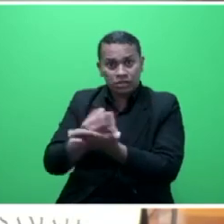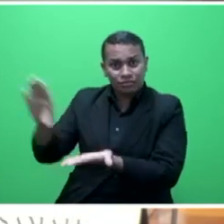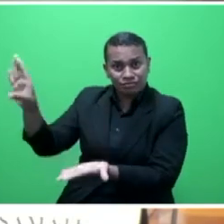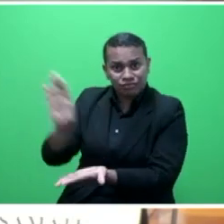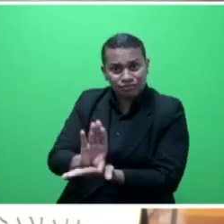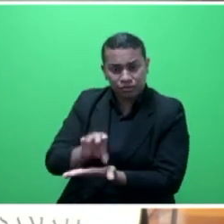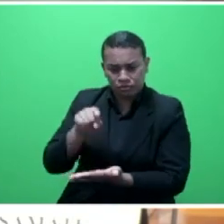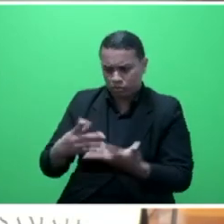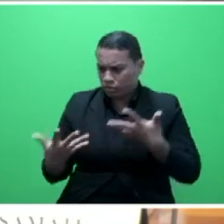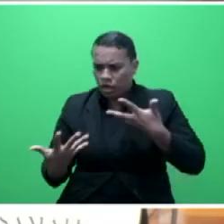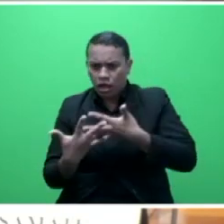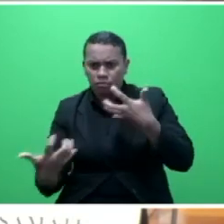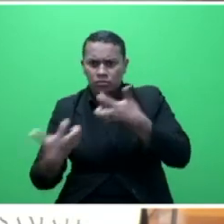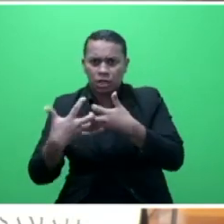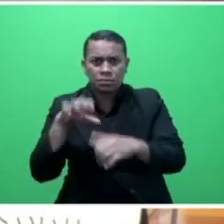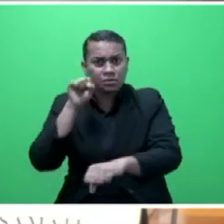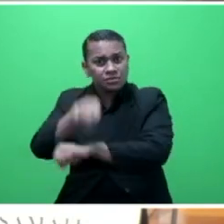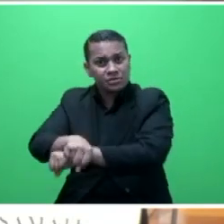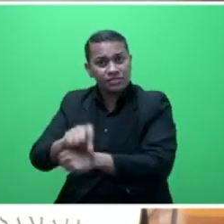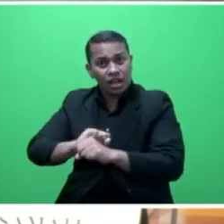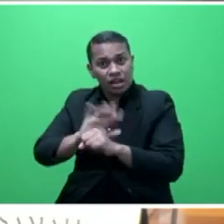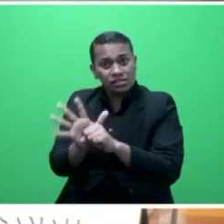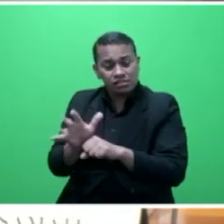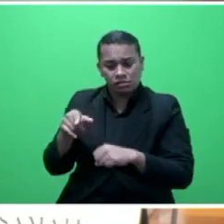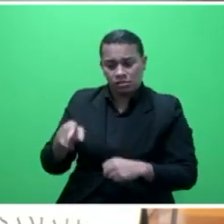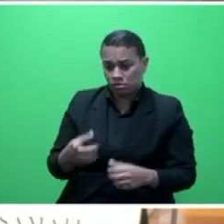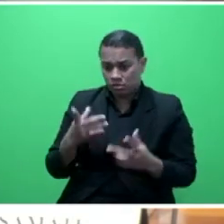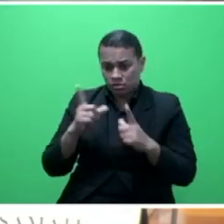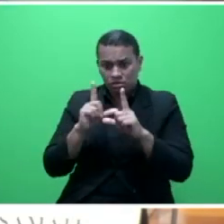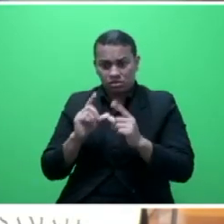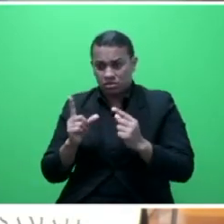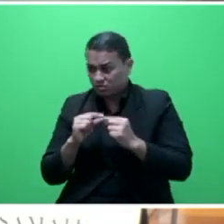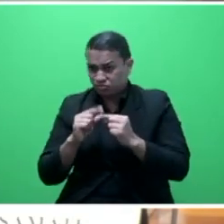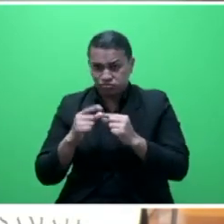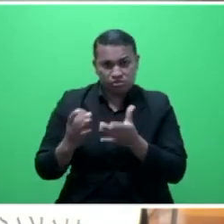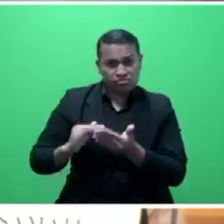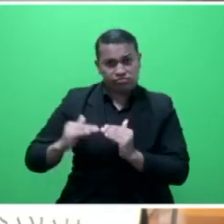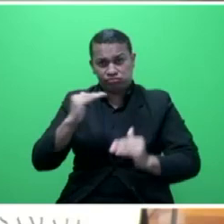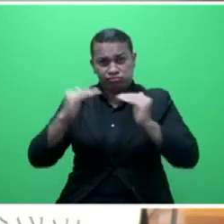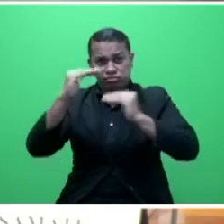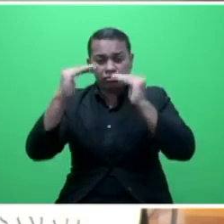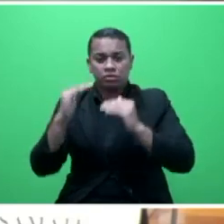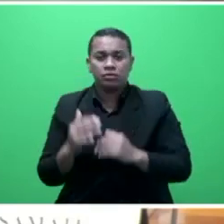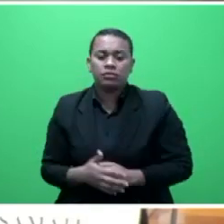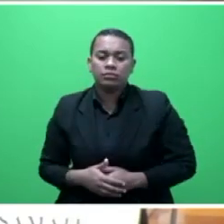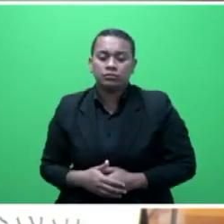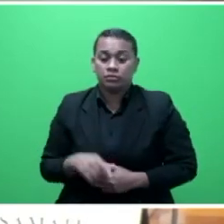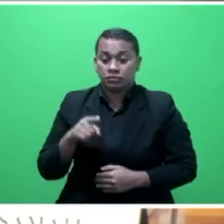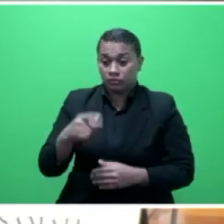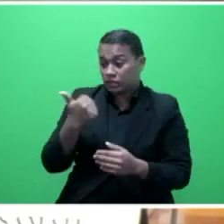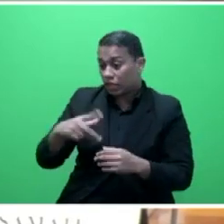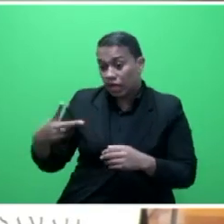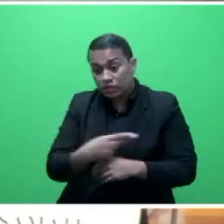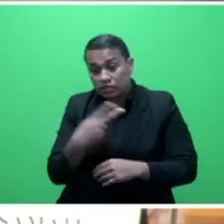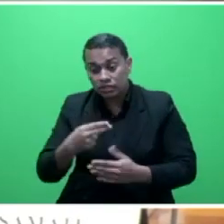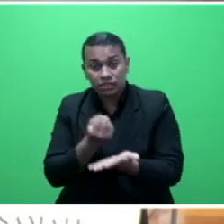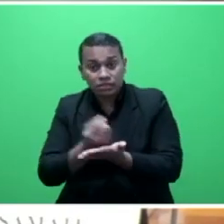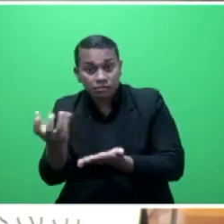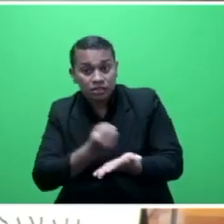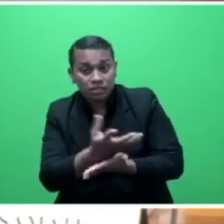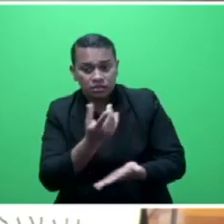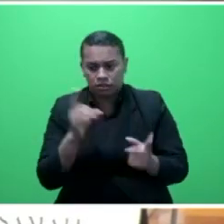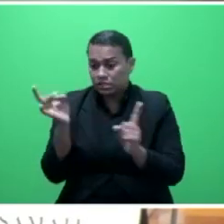COVID-19 is already triple that for the entire global financial crisis. Cutting spending on critical projects during